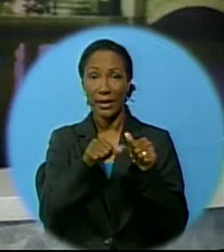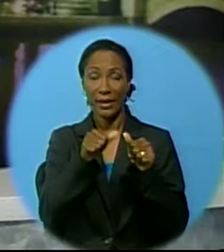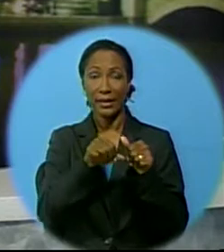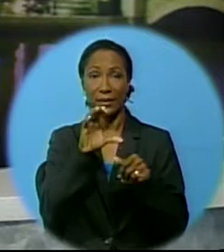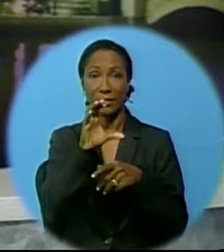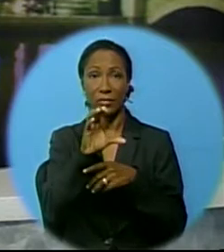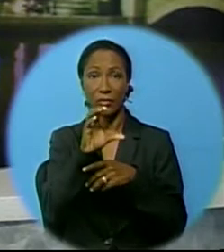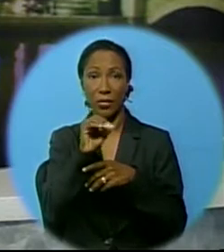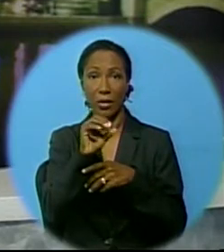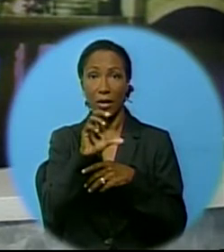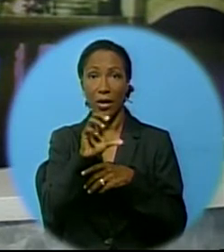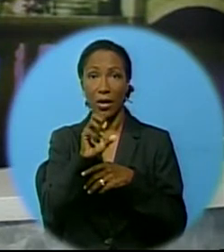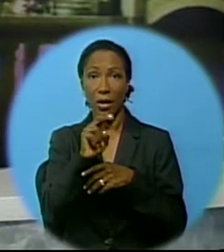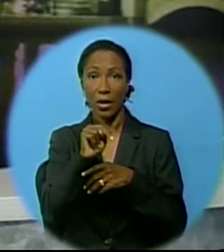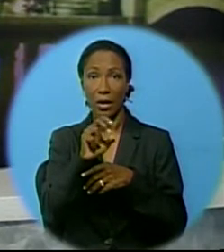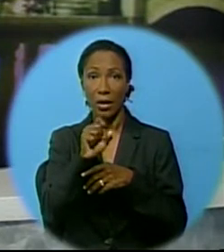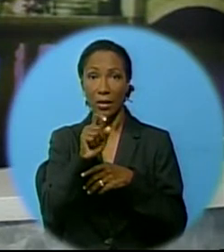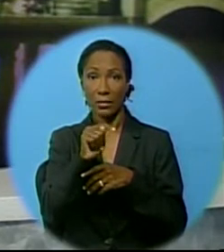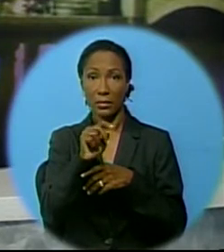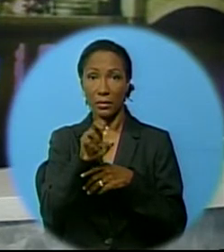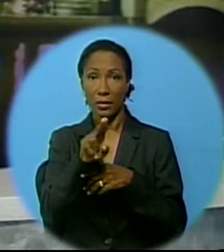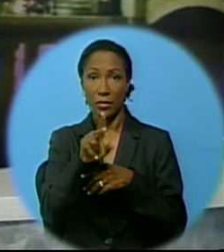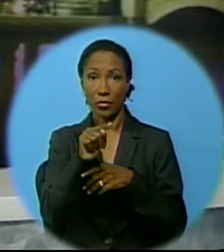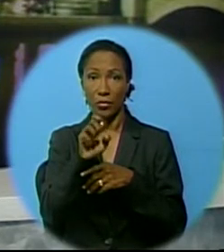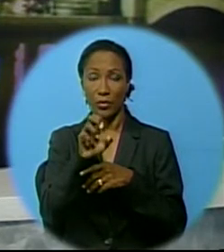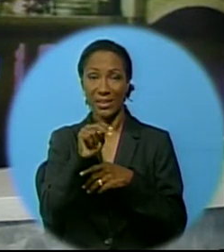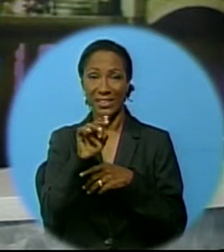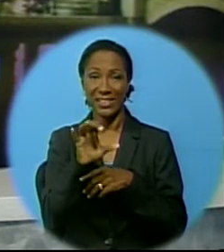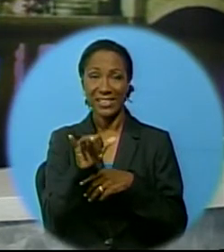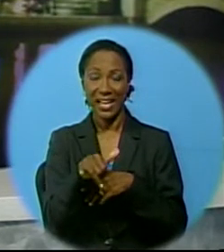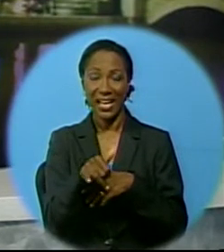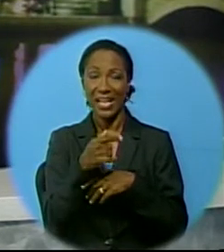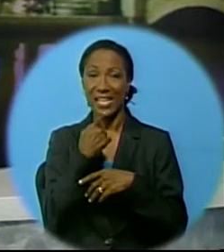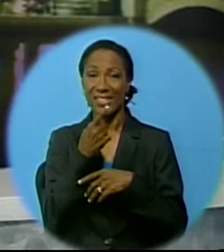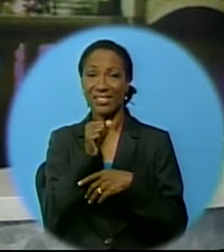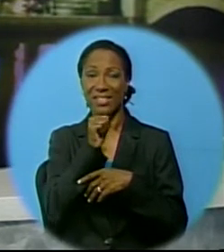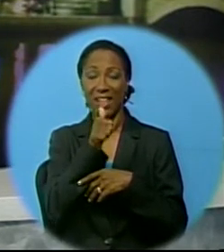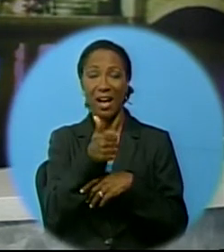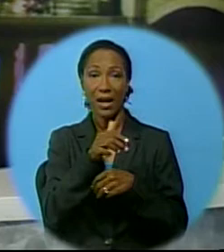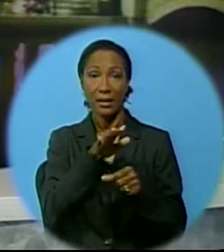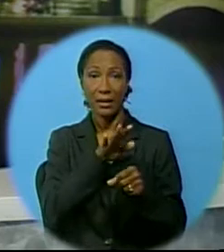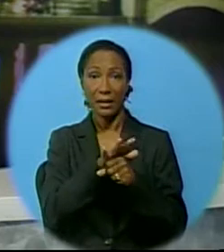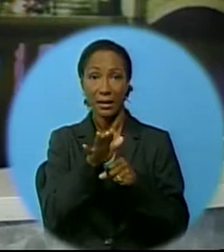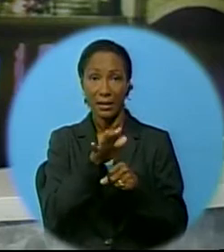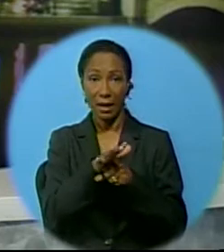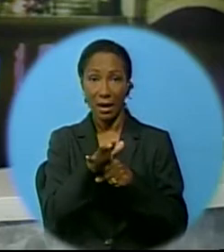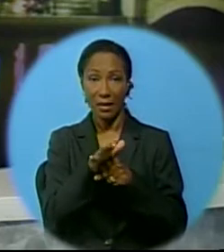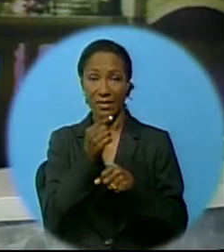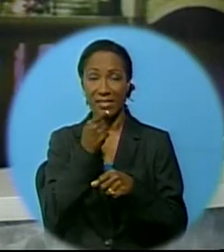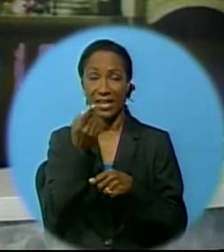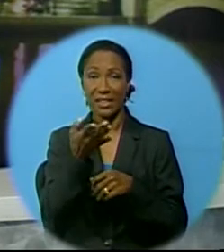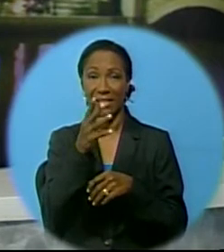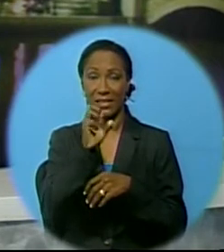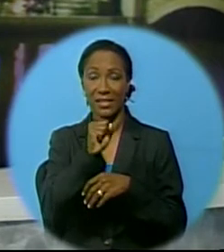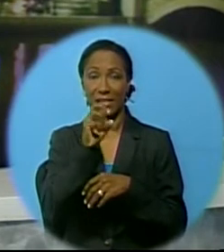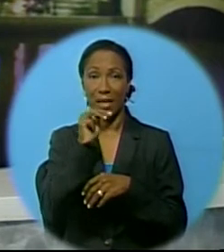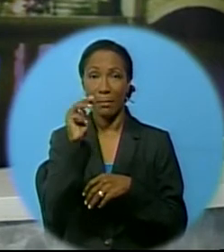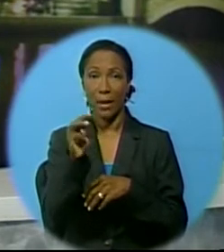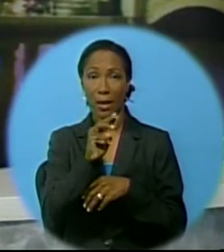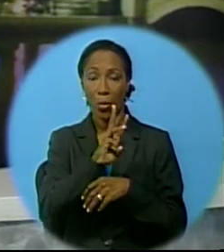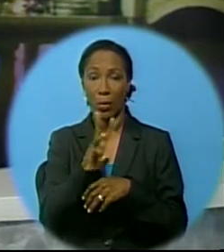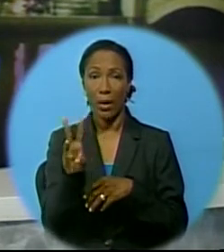offices. He made the comments at the recent reopening ceremony of the St. Michael West Central Constituency Branch